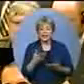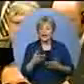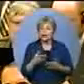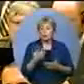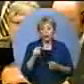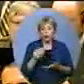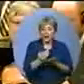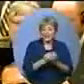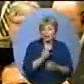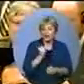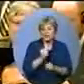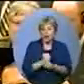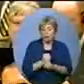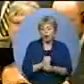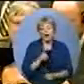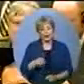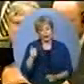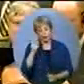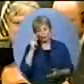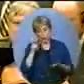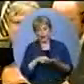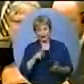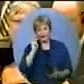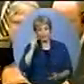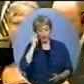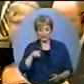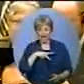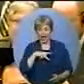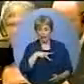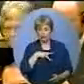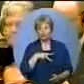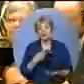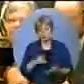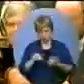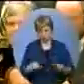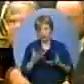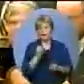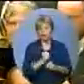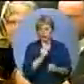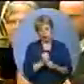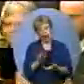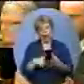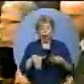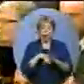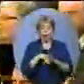increase taxes, drive away business, drive away investment, and make the country poor, Mr. Speaker. That's not our agenda.